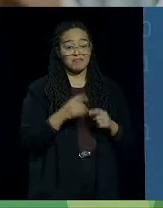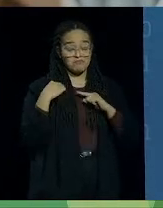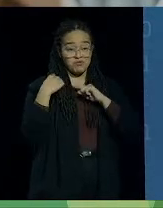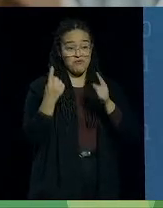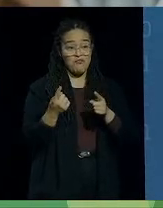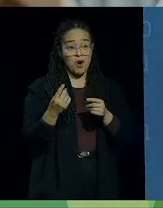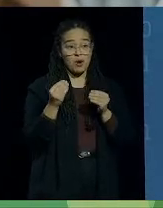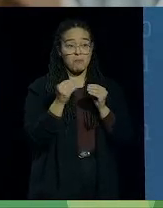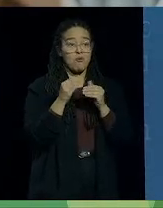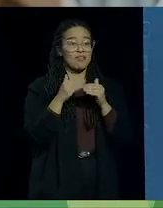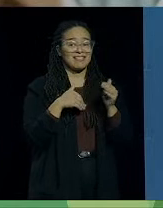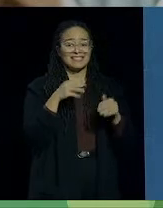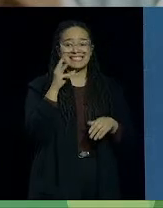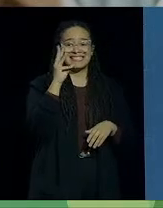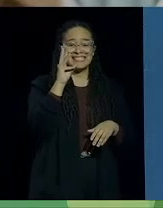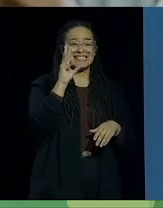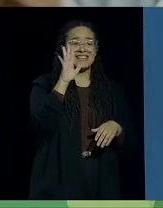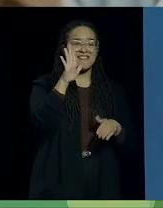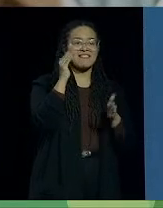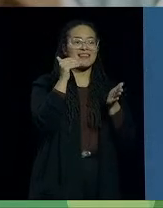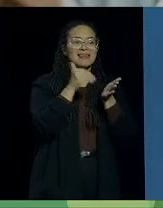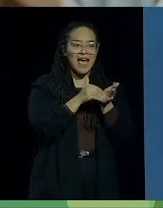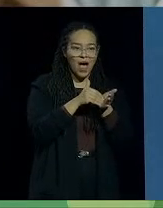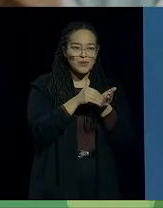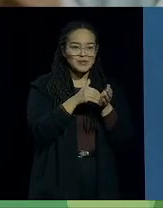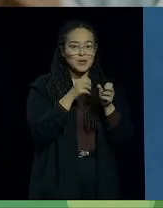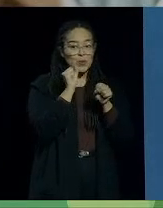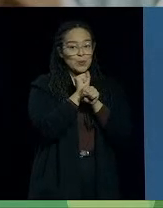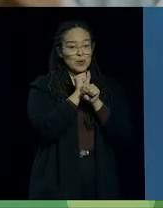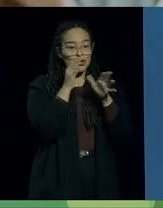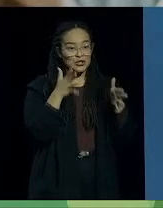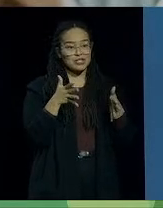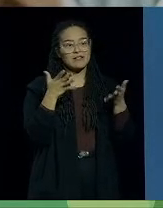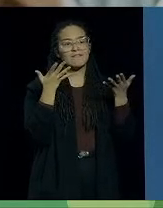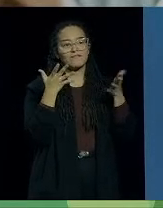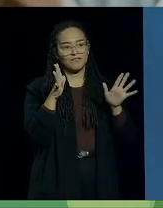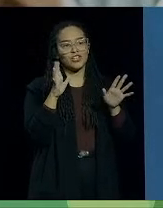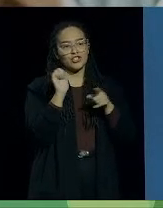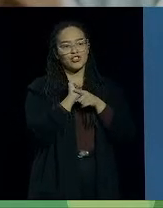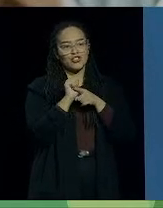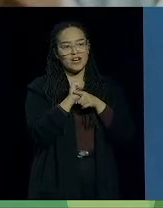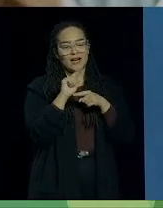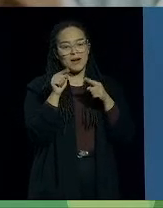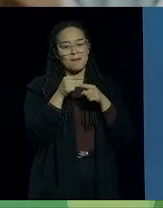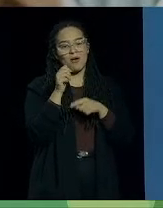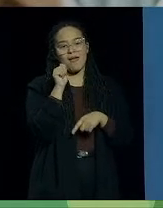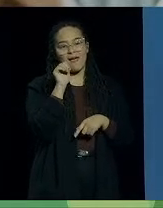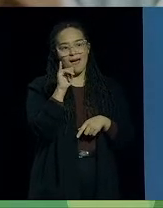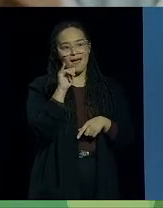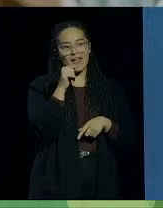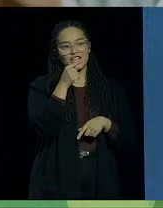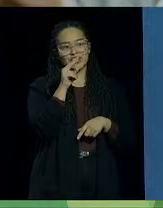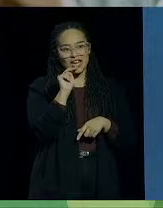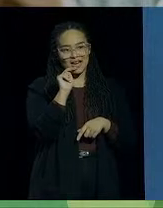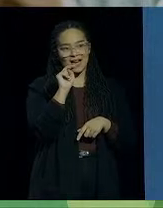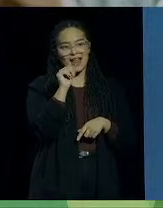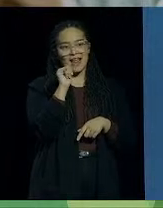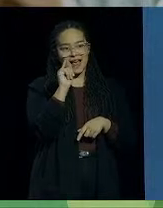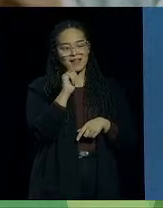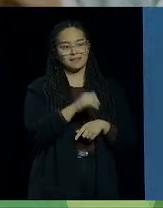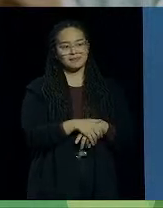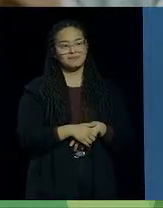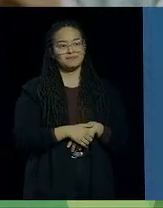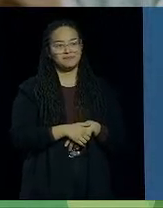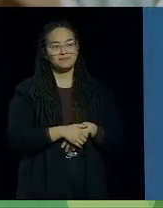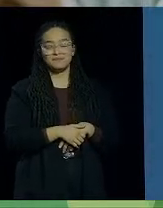far, more than 65,000 associates have completed training on the subject of AI and Gen AI.